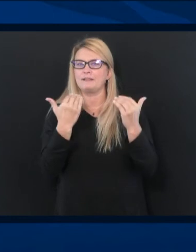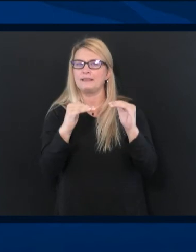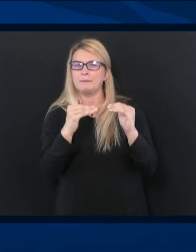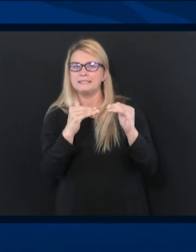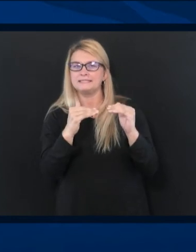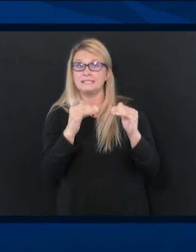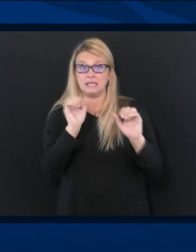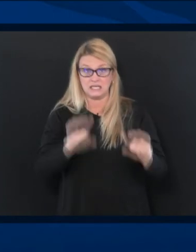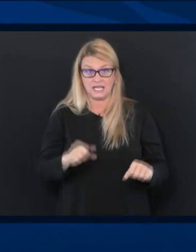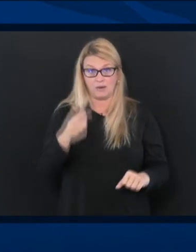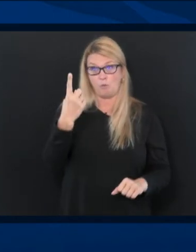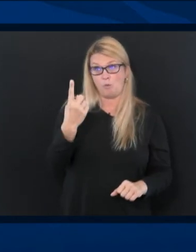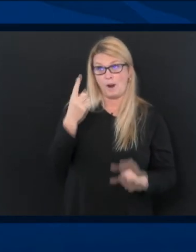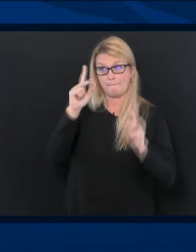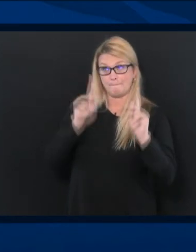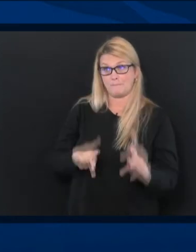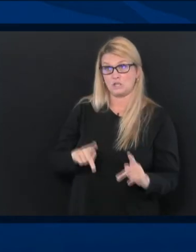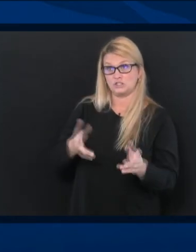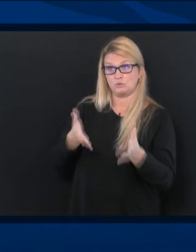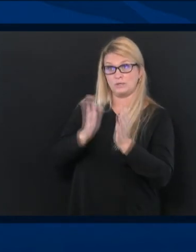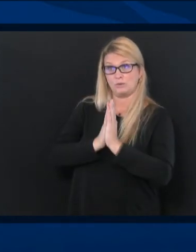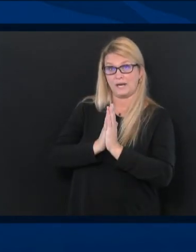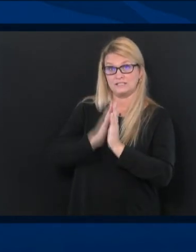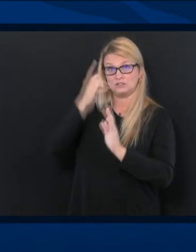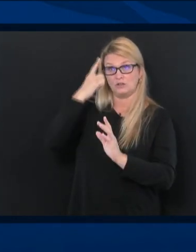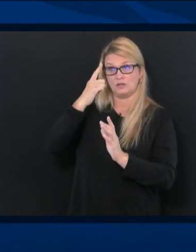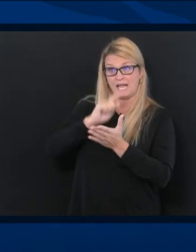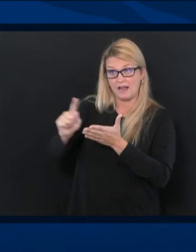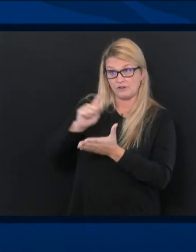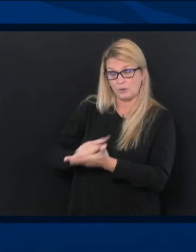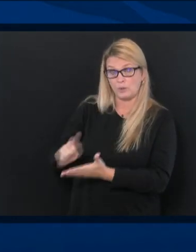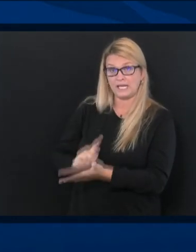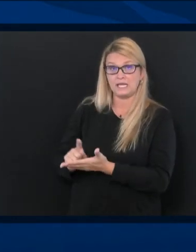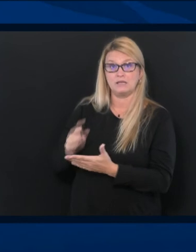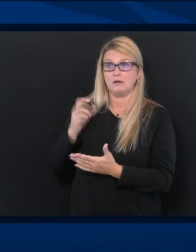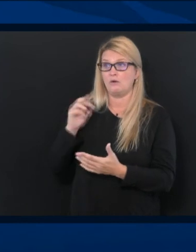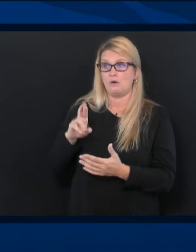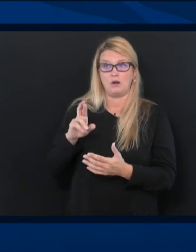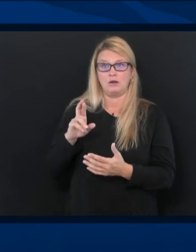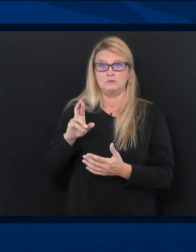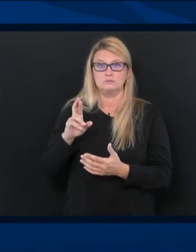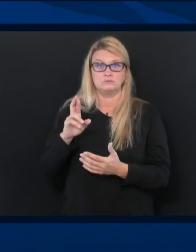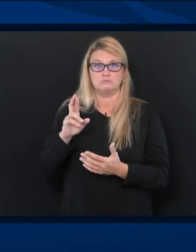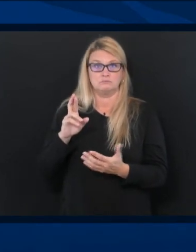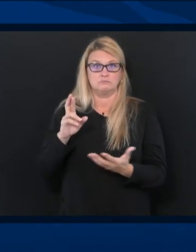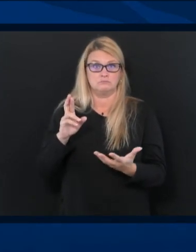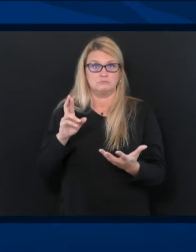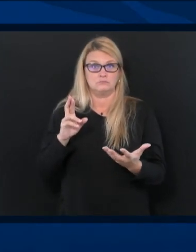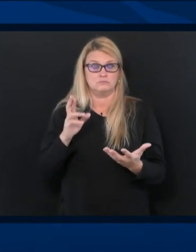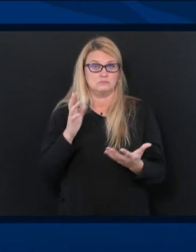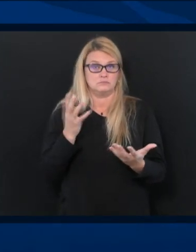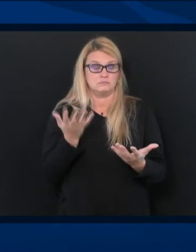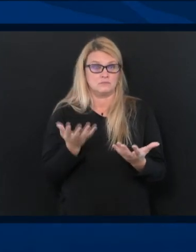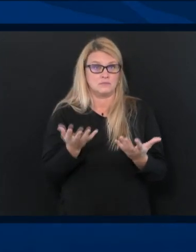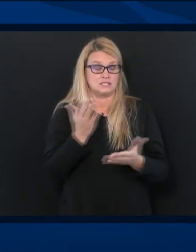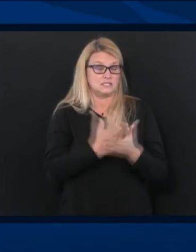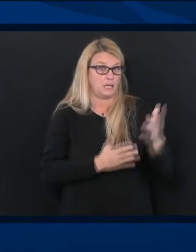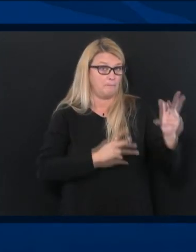one person request a test each week, perhaps, or something along those lines? And I know some people get a